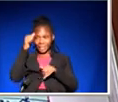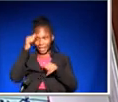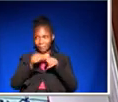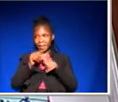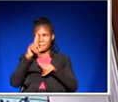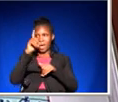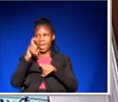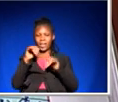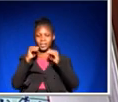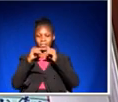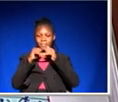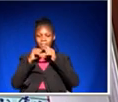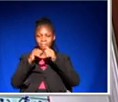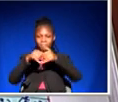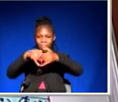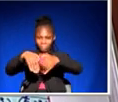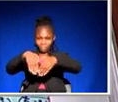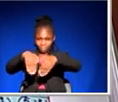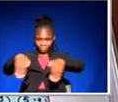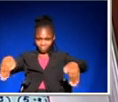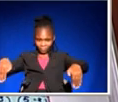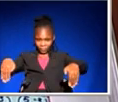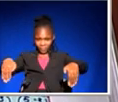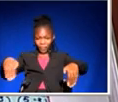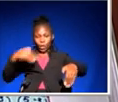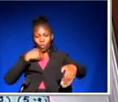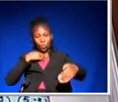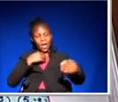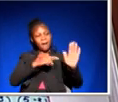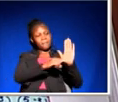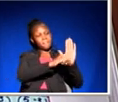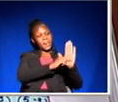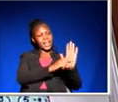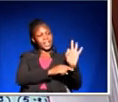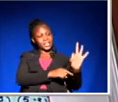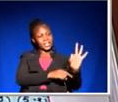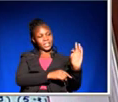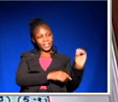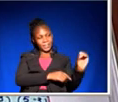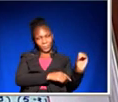this point. This point is negative 3, 0. I